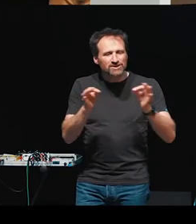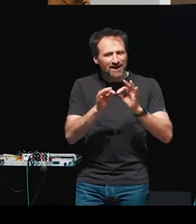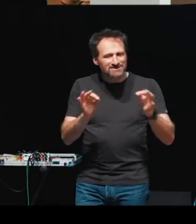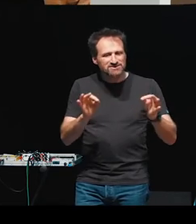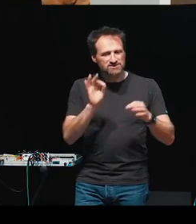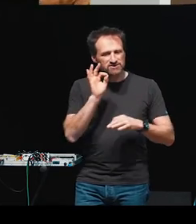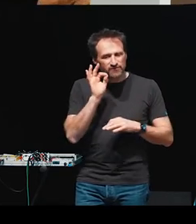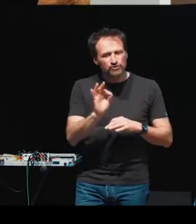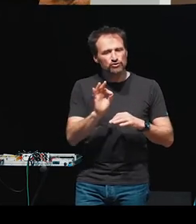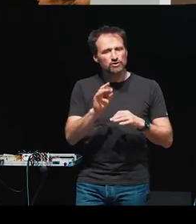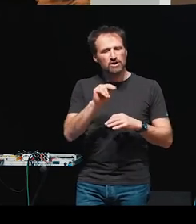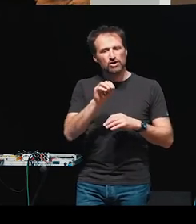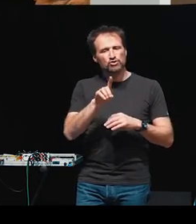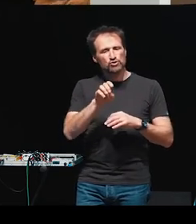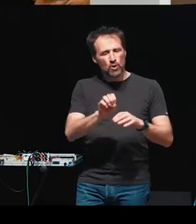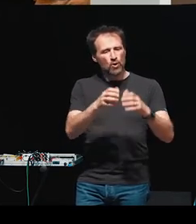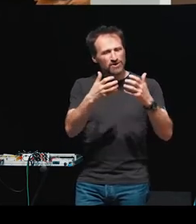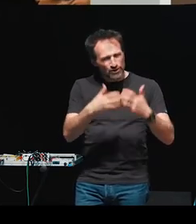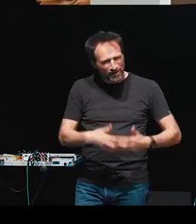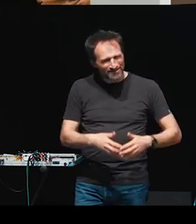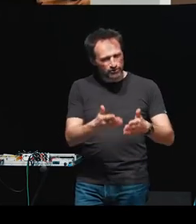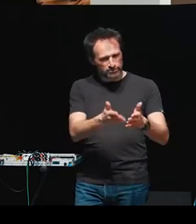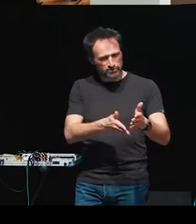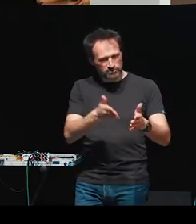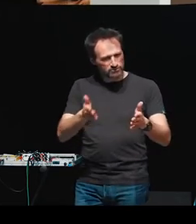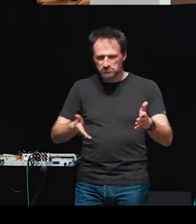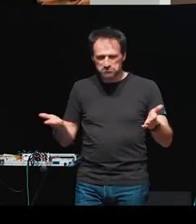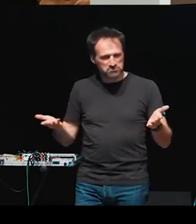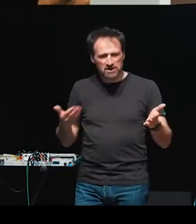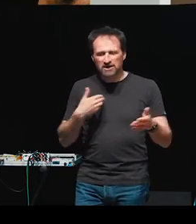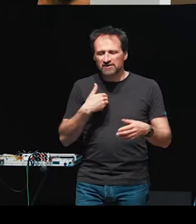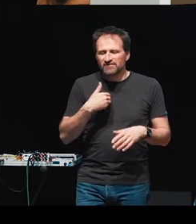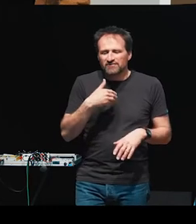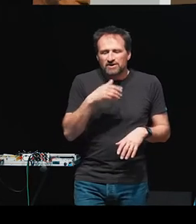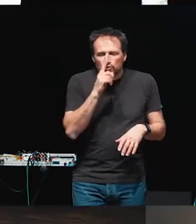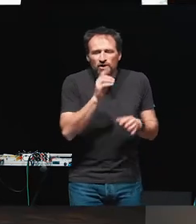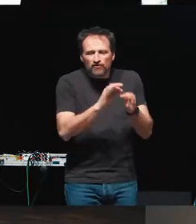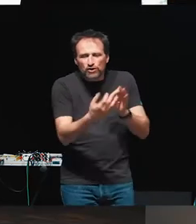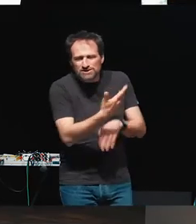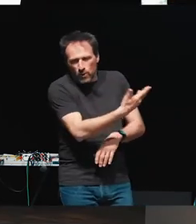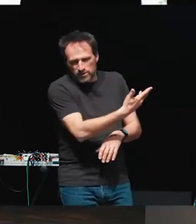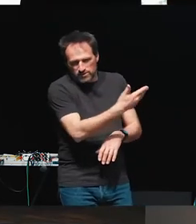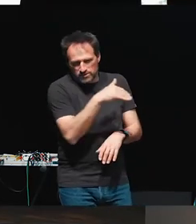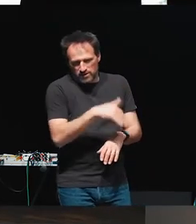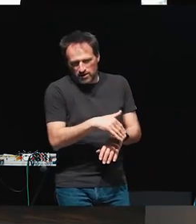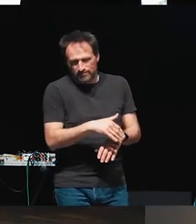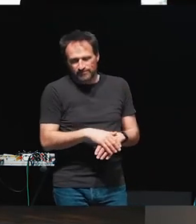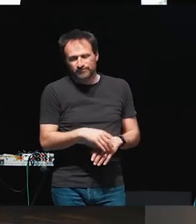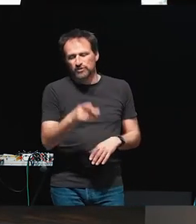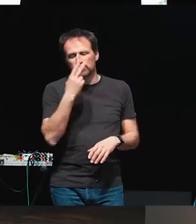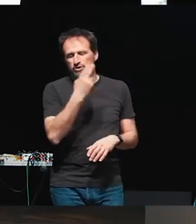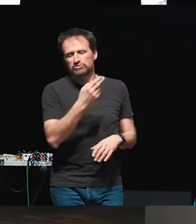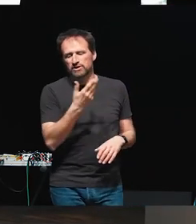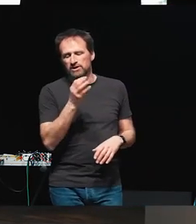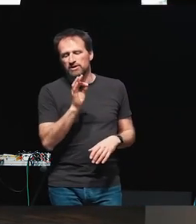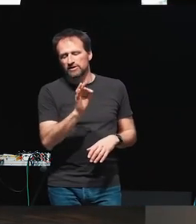rendering these nodes. All we have are functions. We'll see, for example, in the app function,